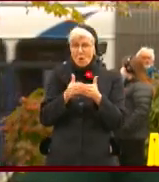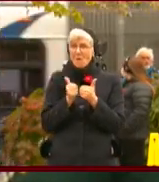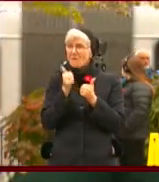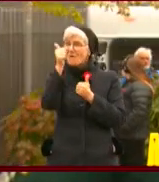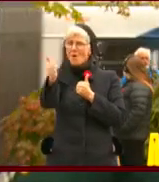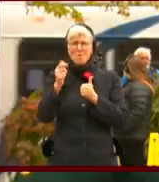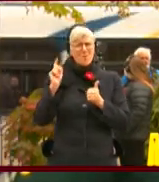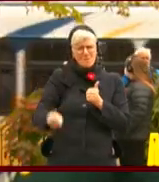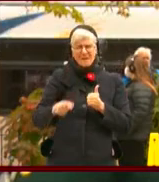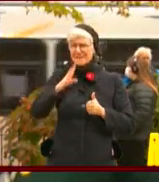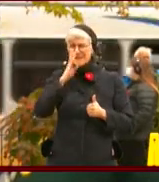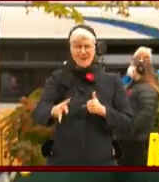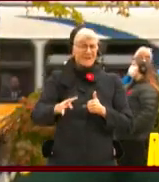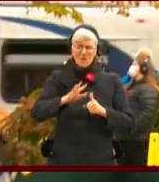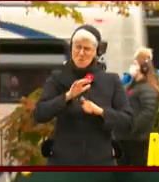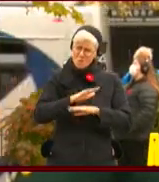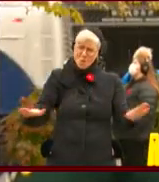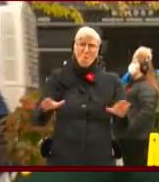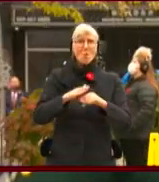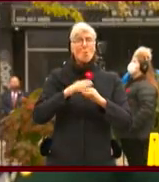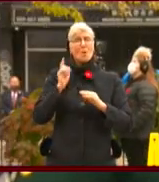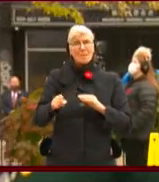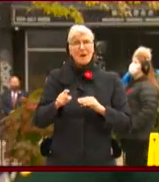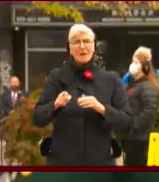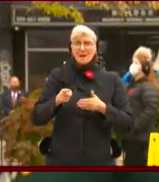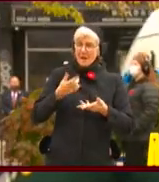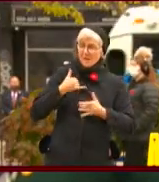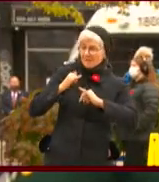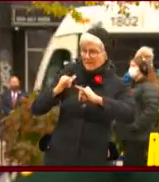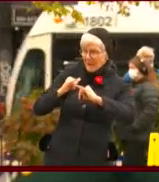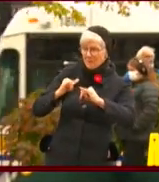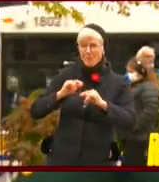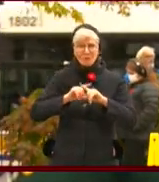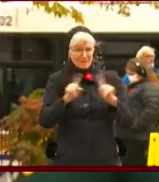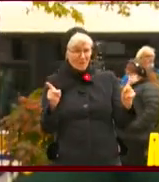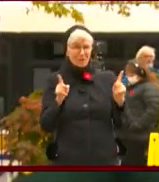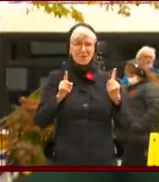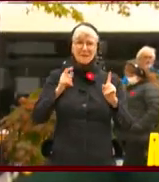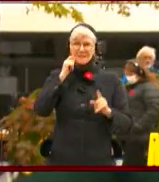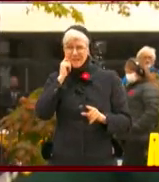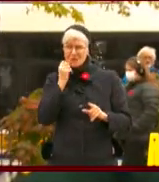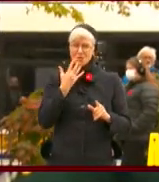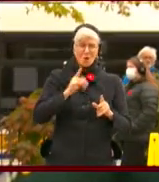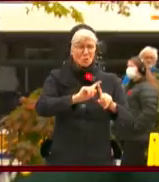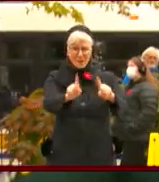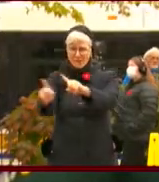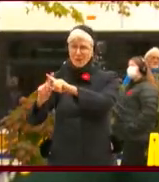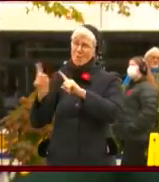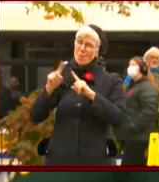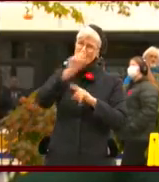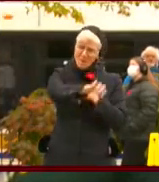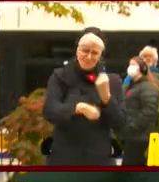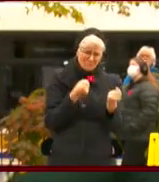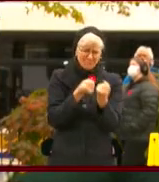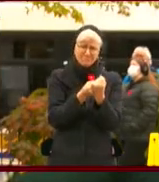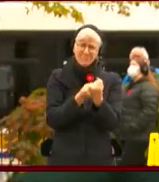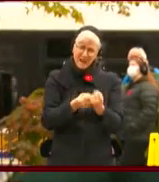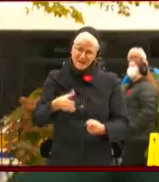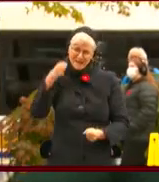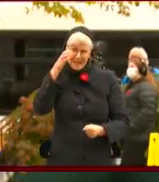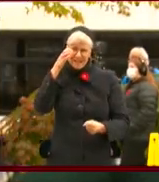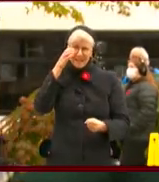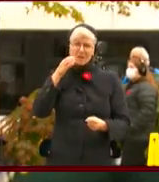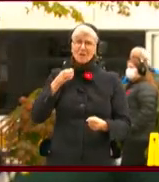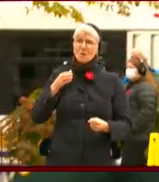far, speak our language or share our skin color. We too will hear them and the voice calling,